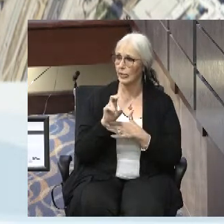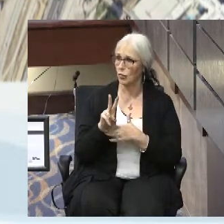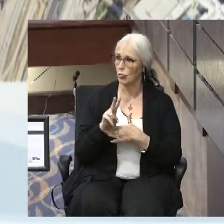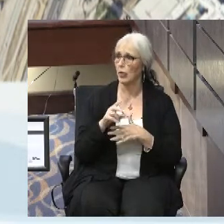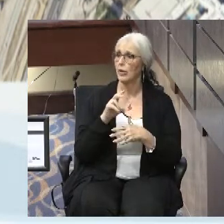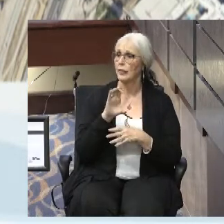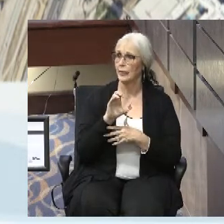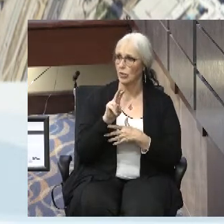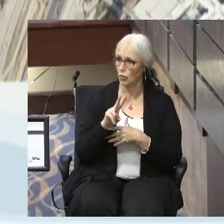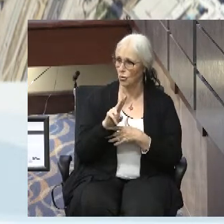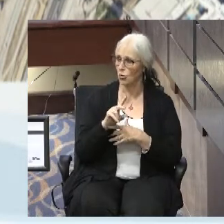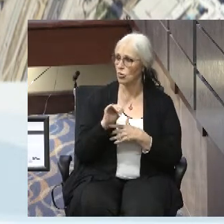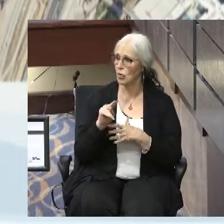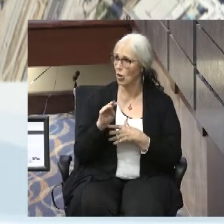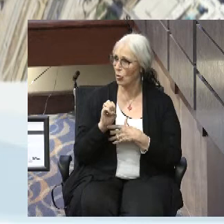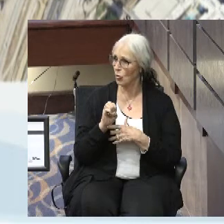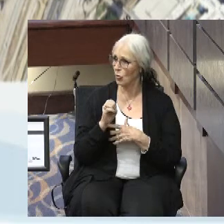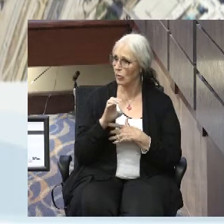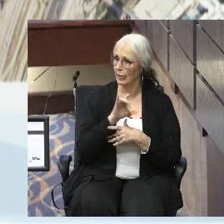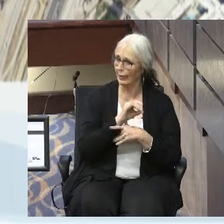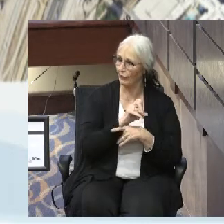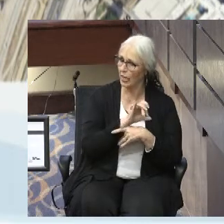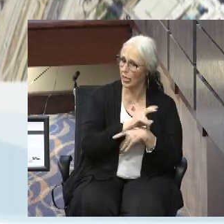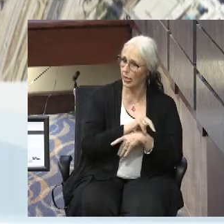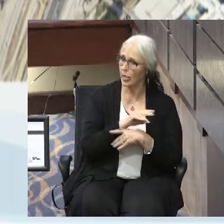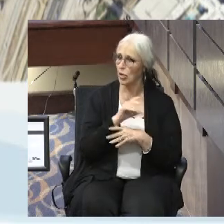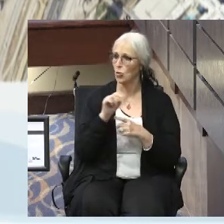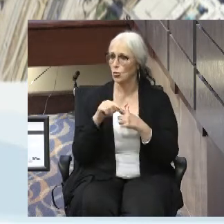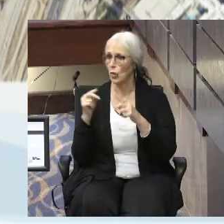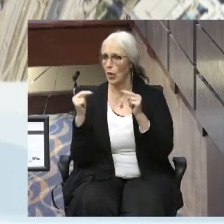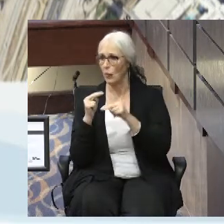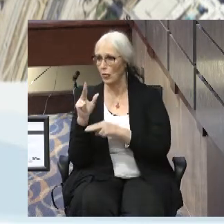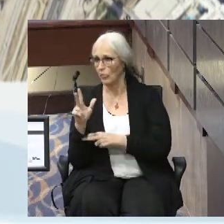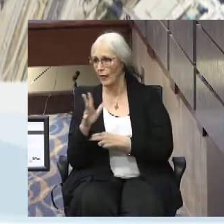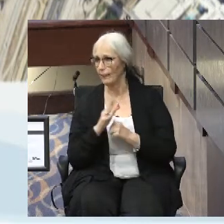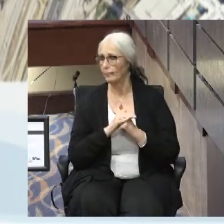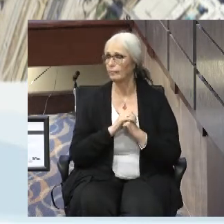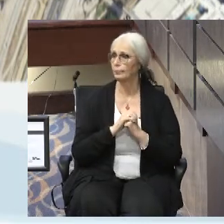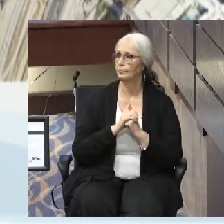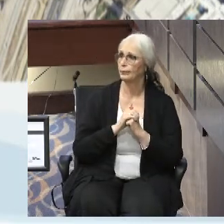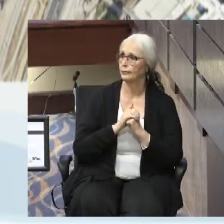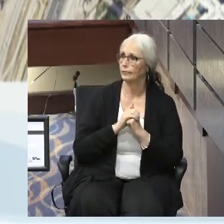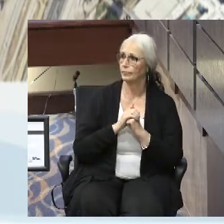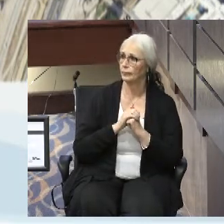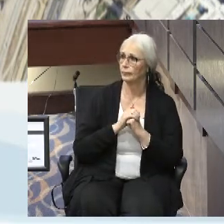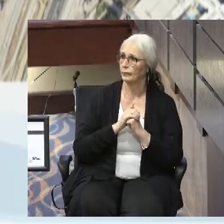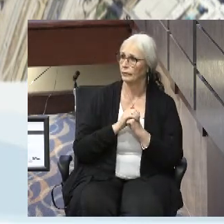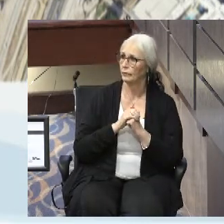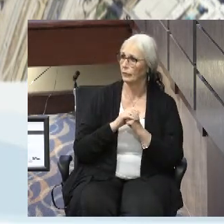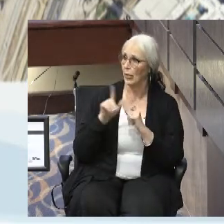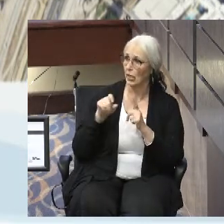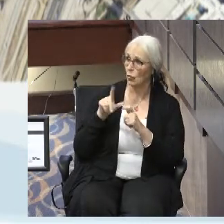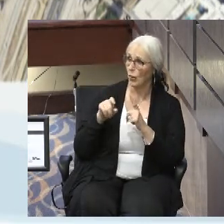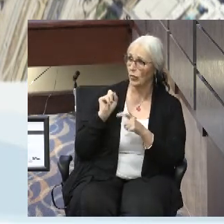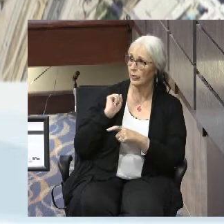zoning is dominant zoning between Cleveland Avenue and Interstate 35. Are there any questions for